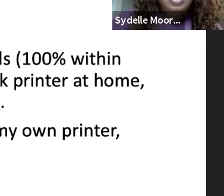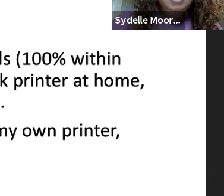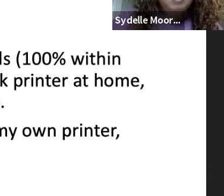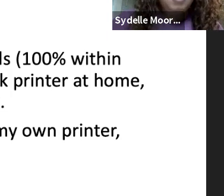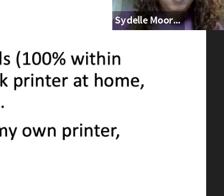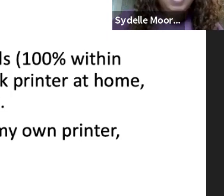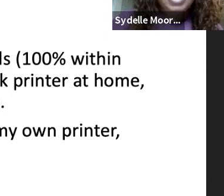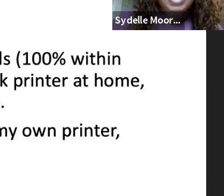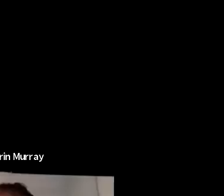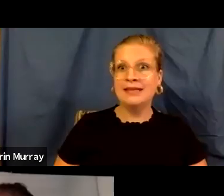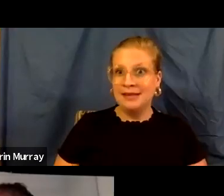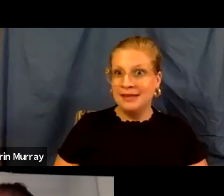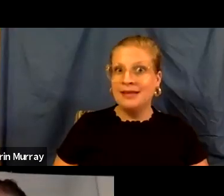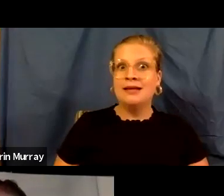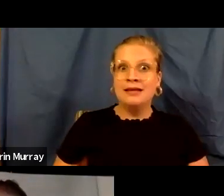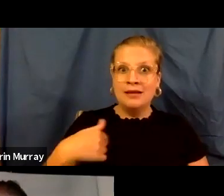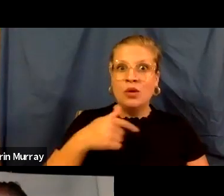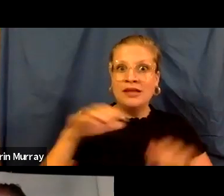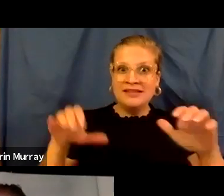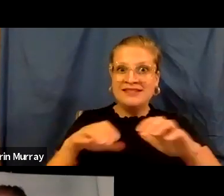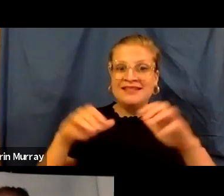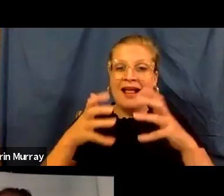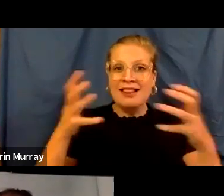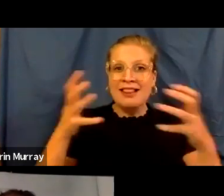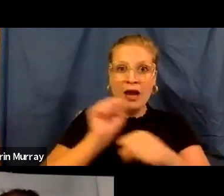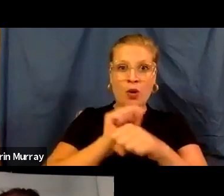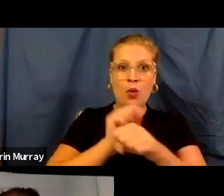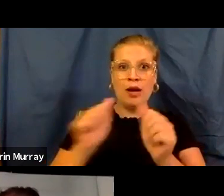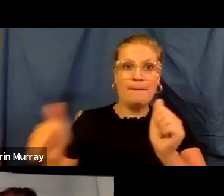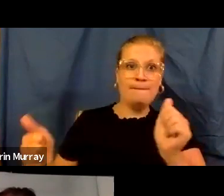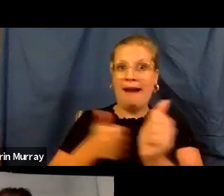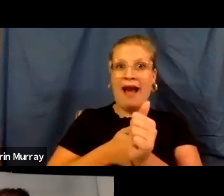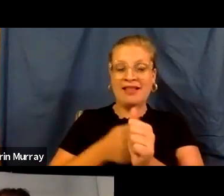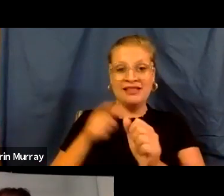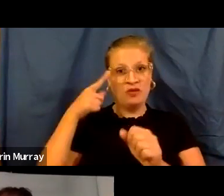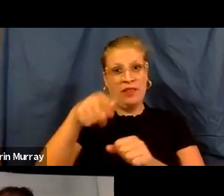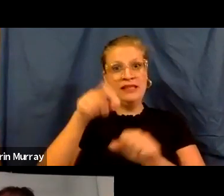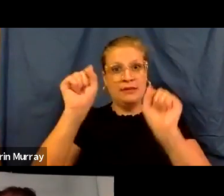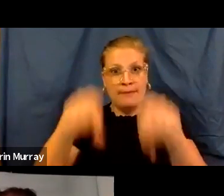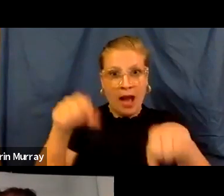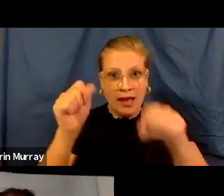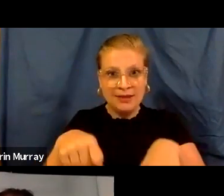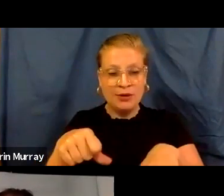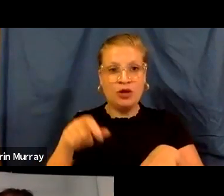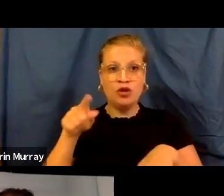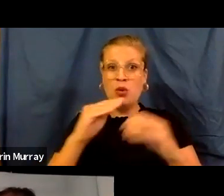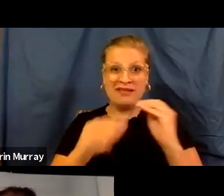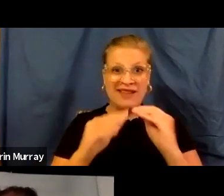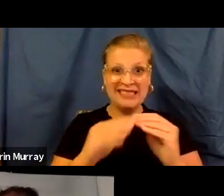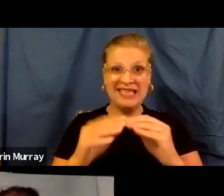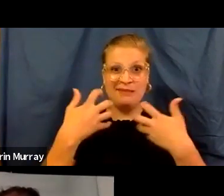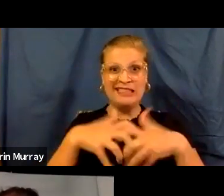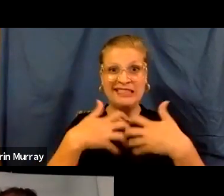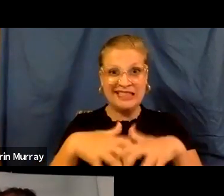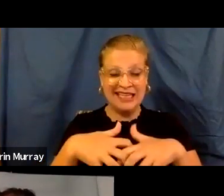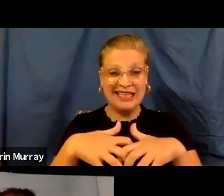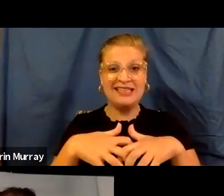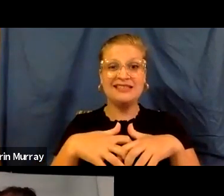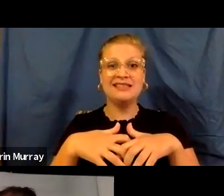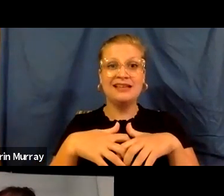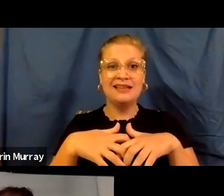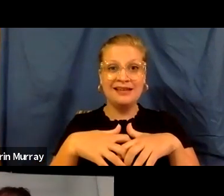think we did a lot of work behind the scenes to make this possible. You know, you're fixing machines, you know, and